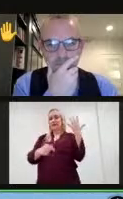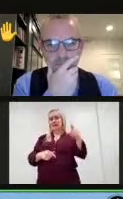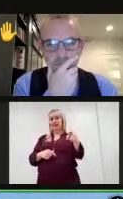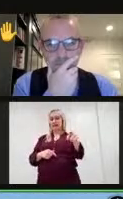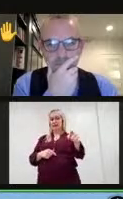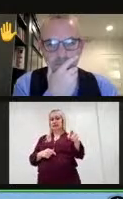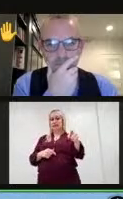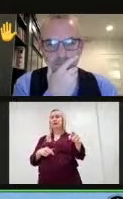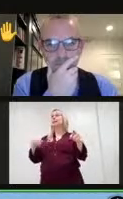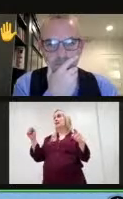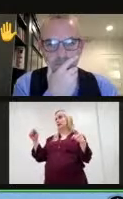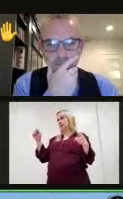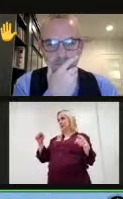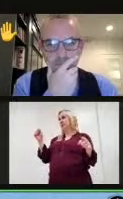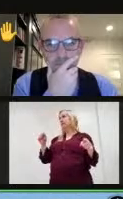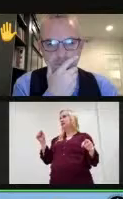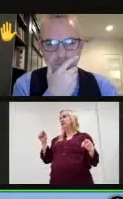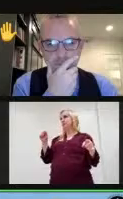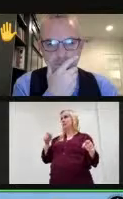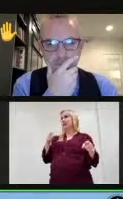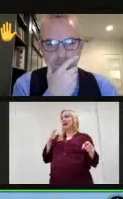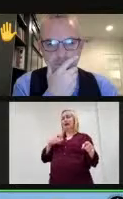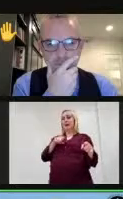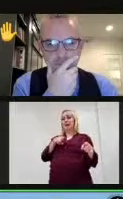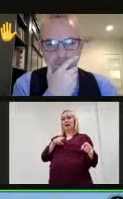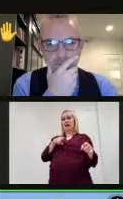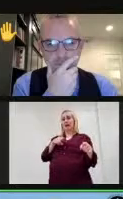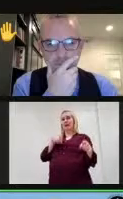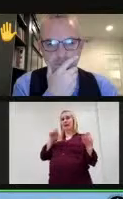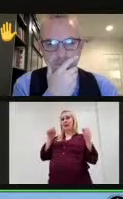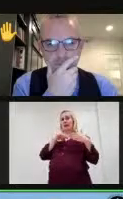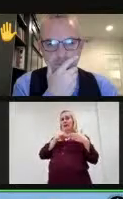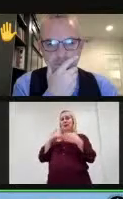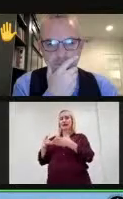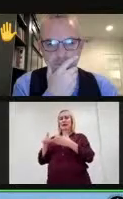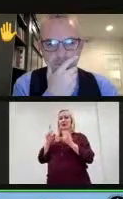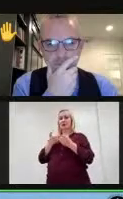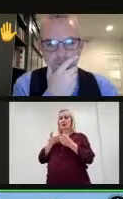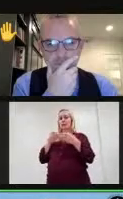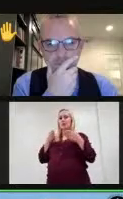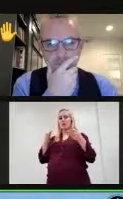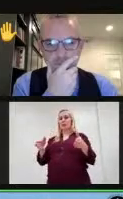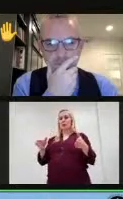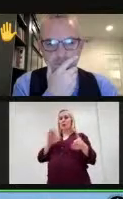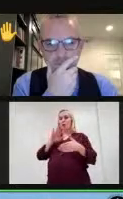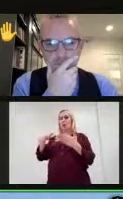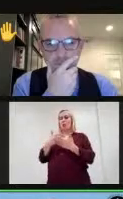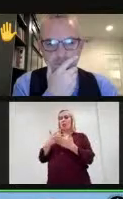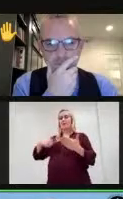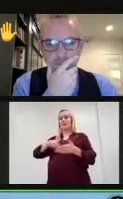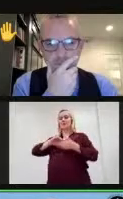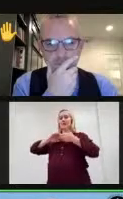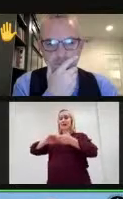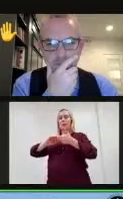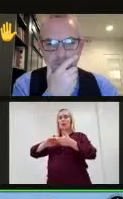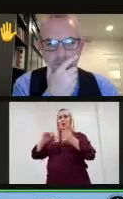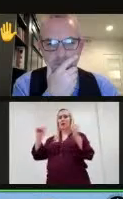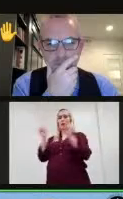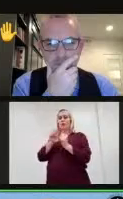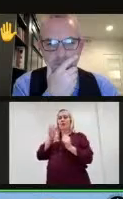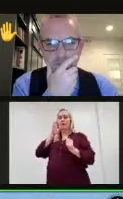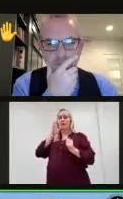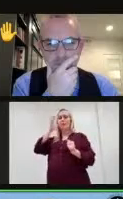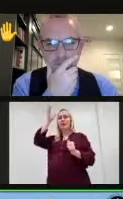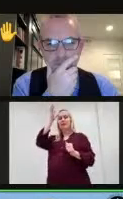That's what the candidate can work, lead the district in such a way that all of us collaborate with the parents